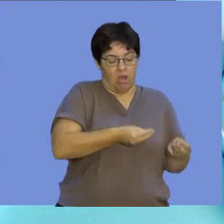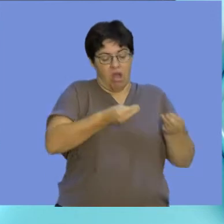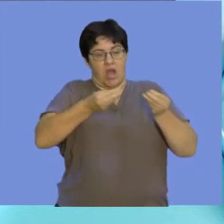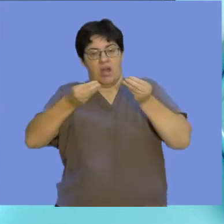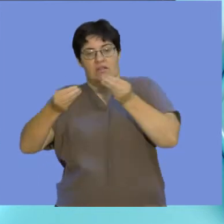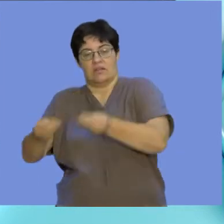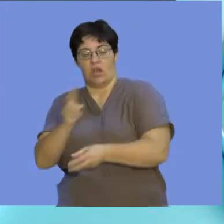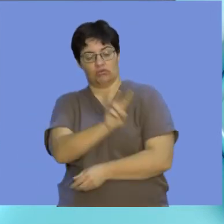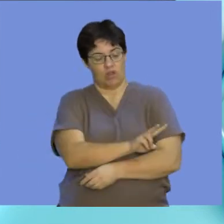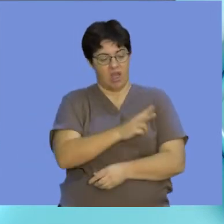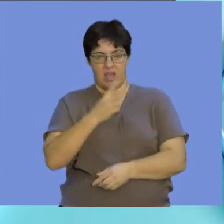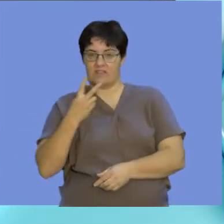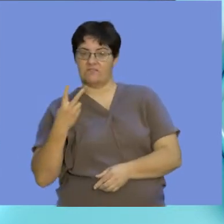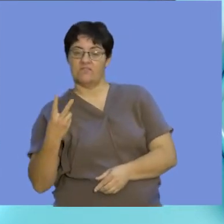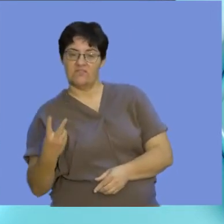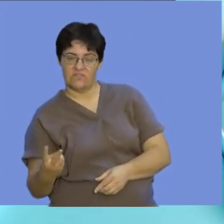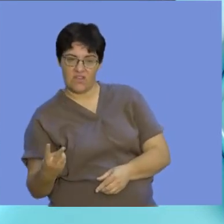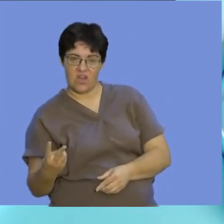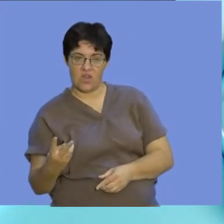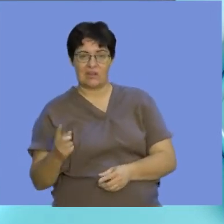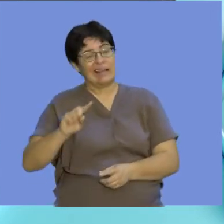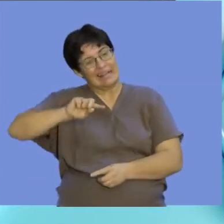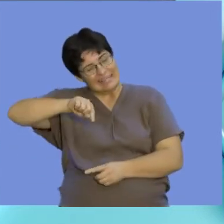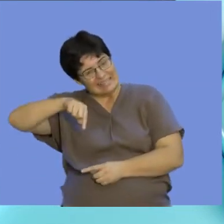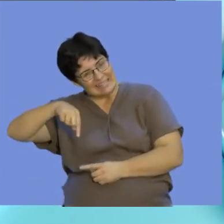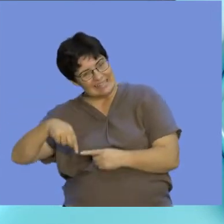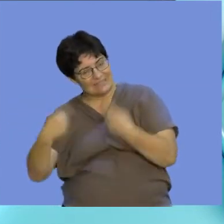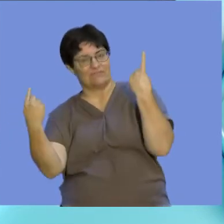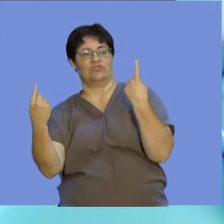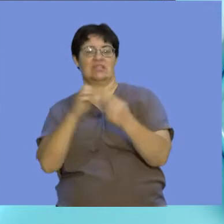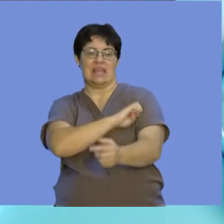transferred to another type of energy.